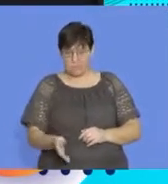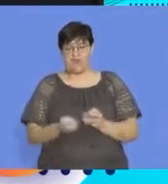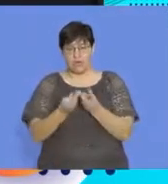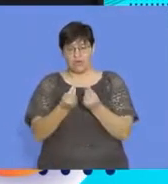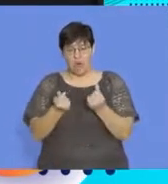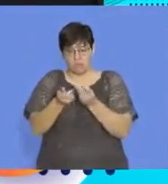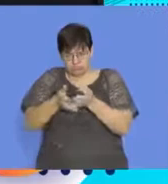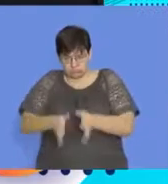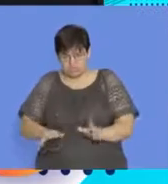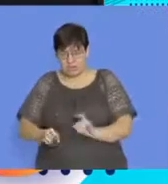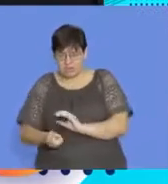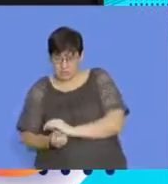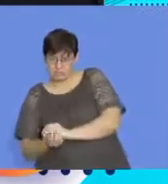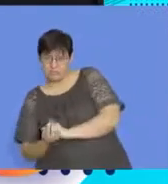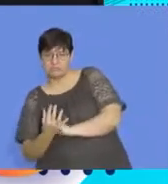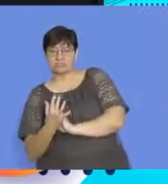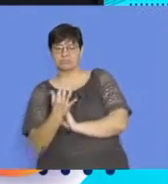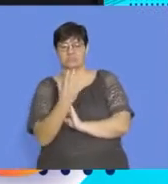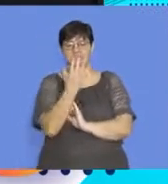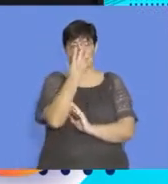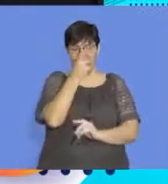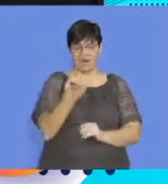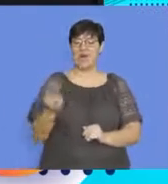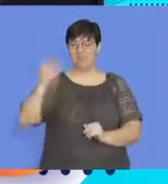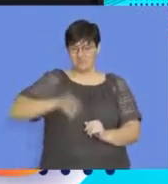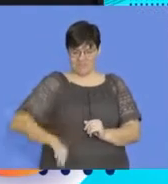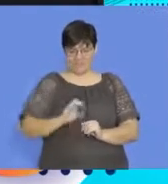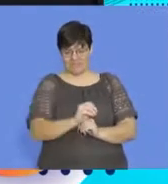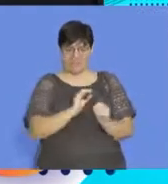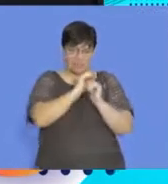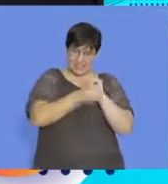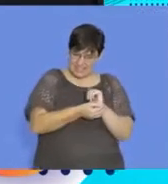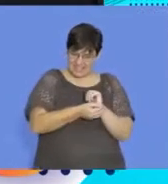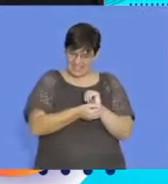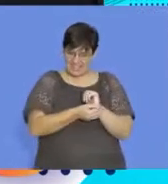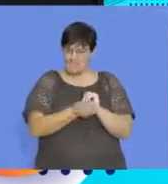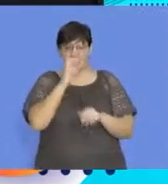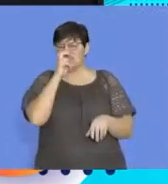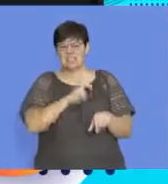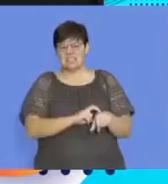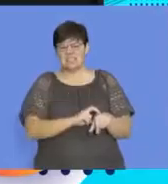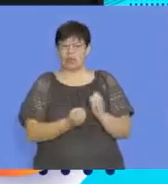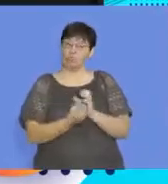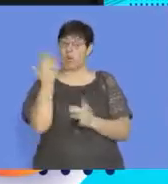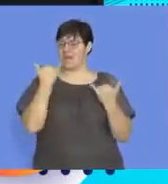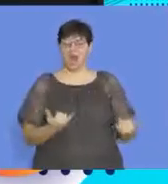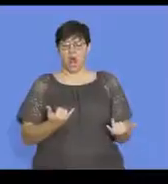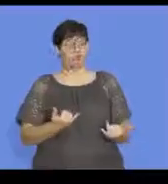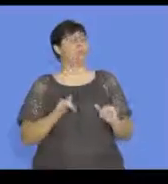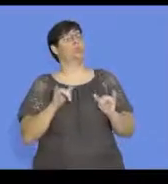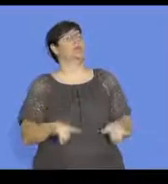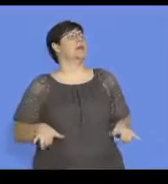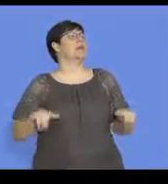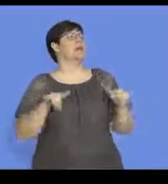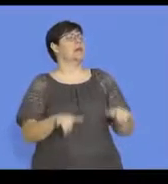So that is a huge big bonus. It's protected, and it doesn't need to grow immediately. It can wait for a while.